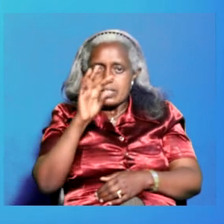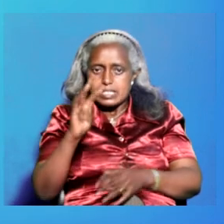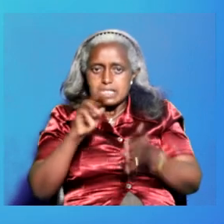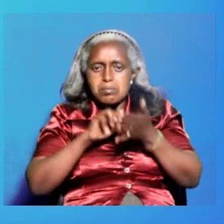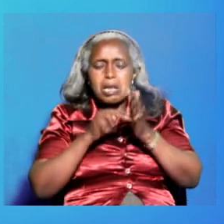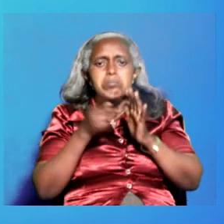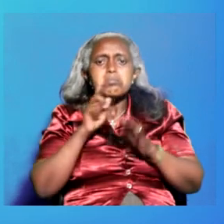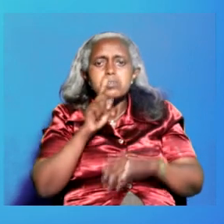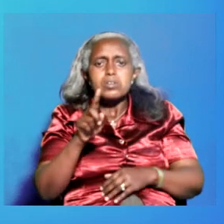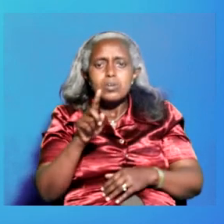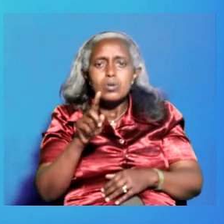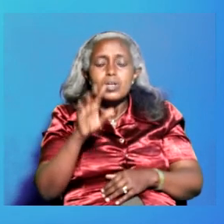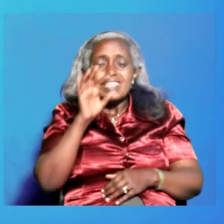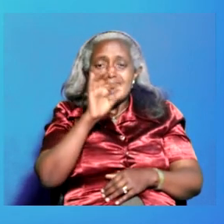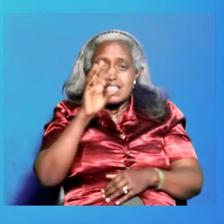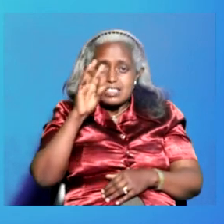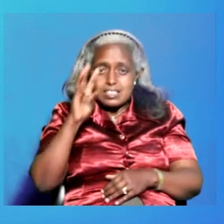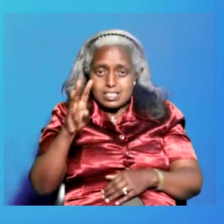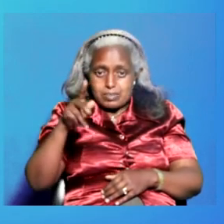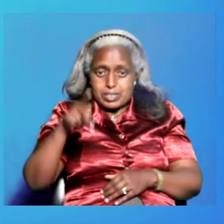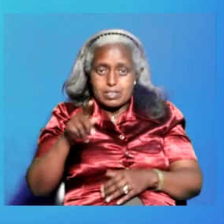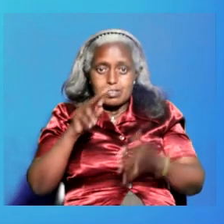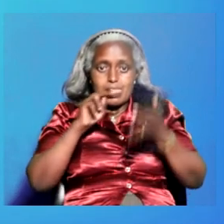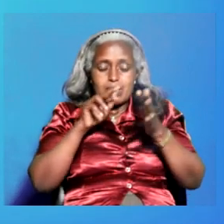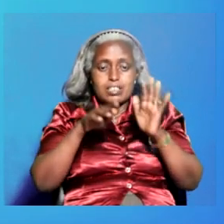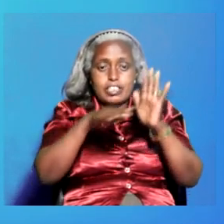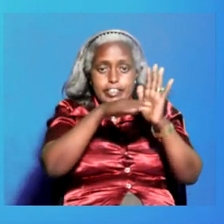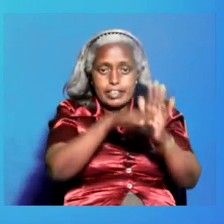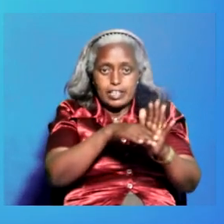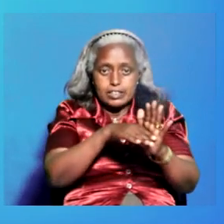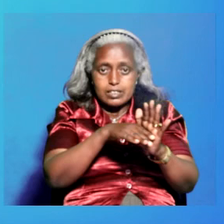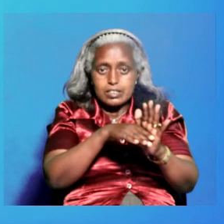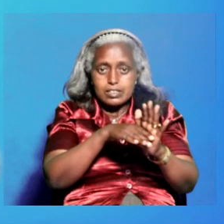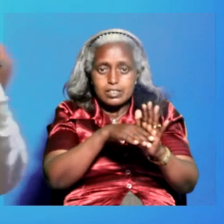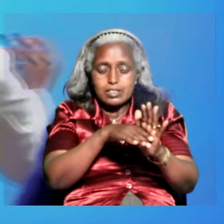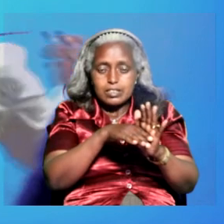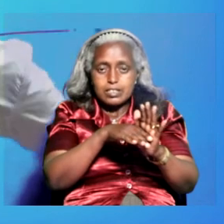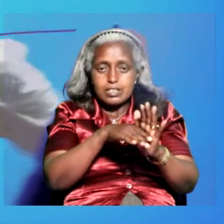This 96 percentile indicates